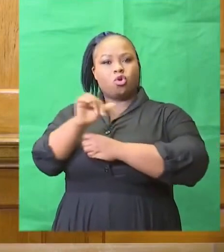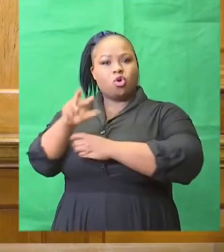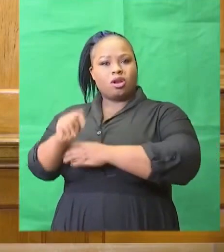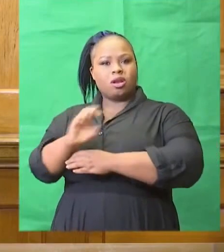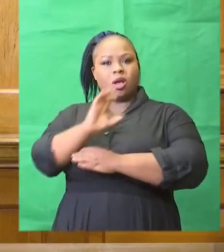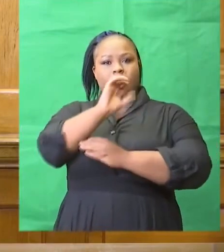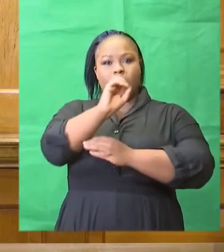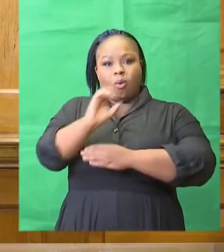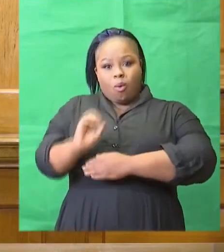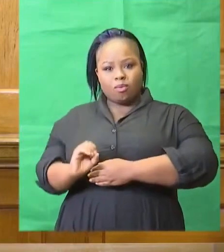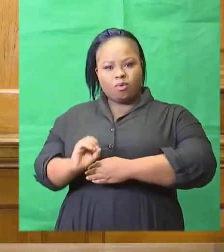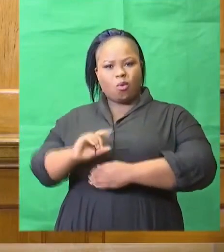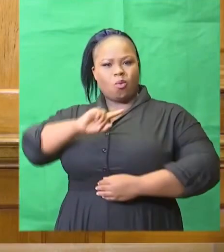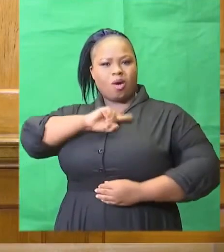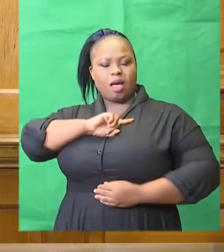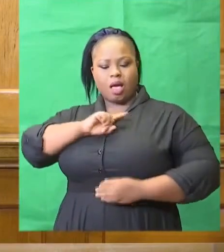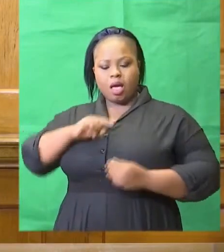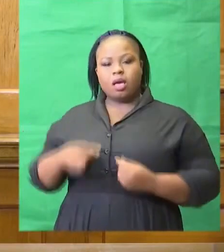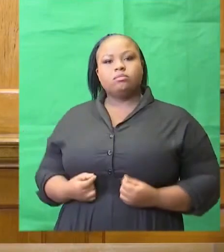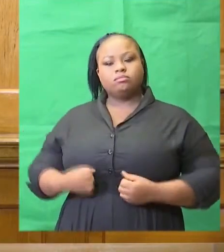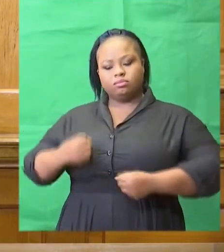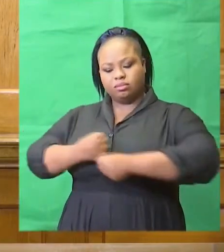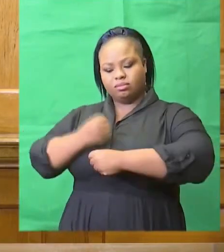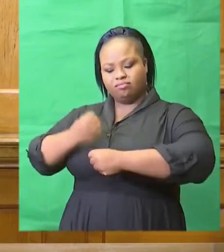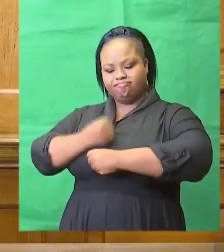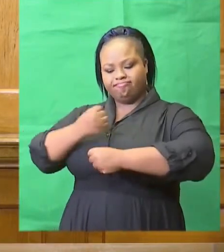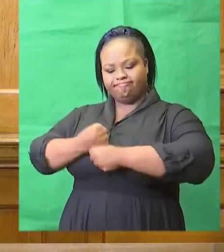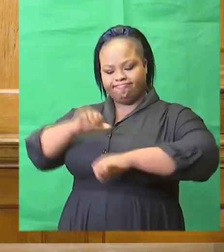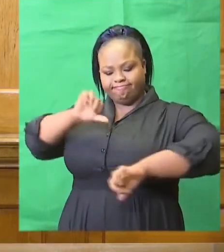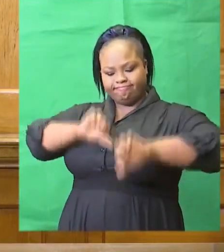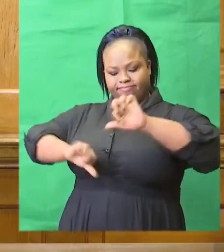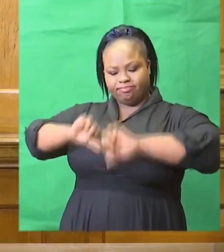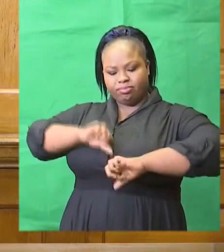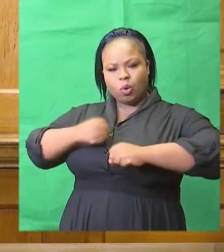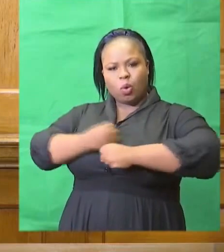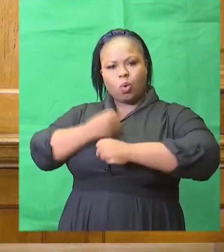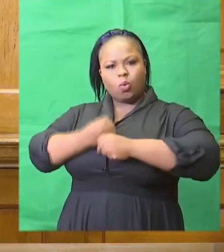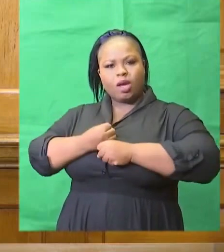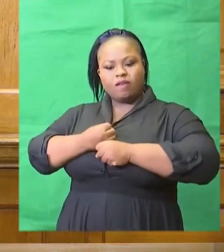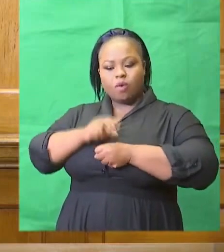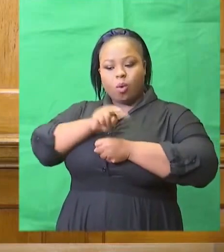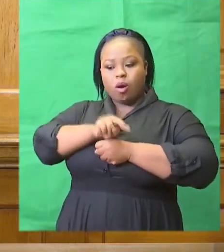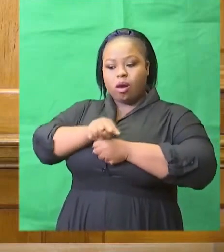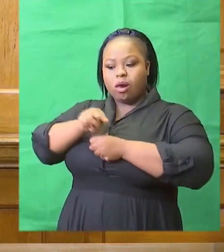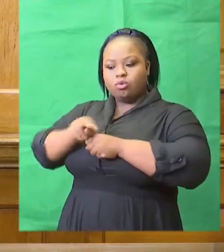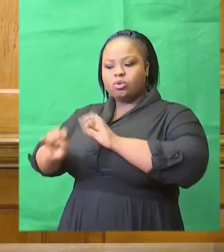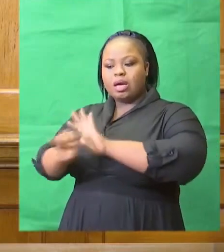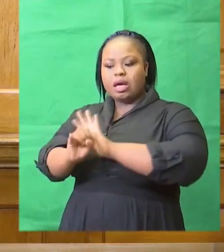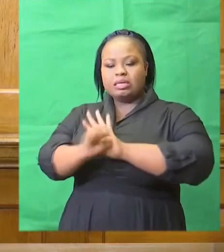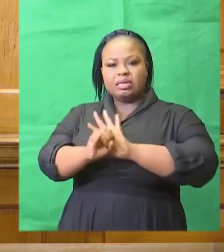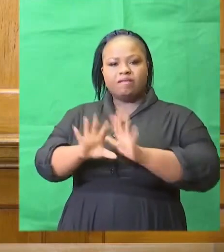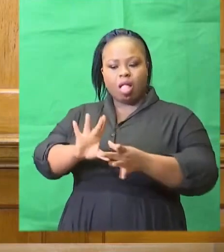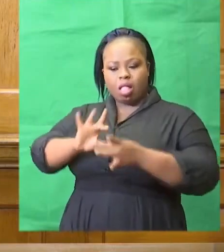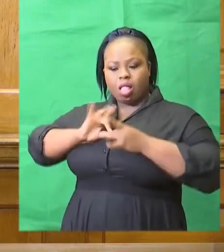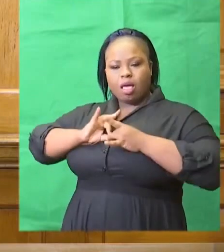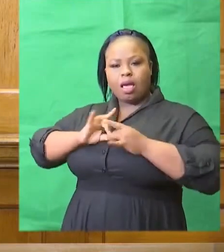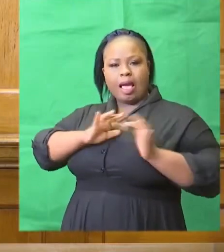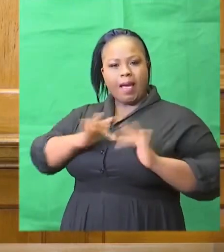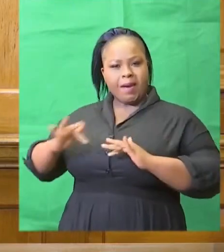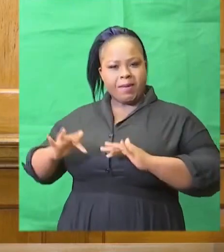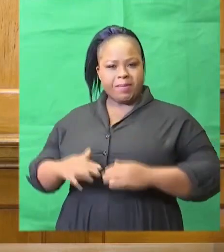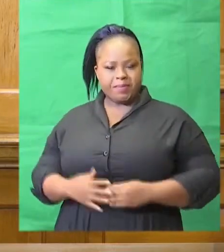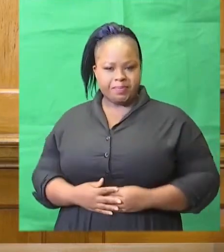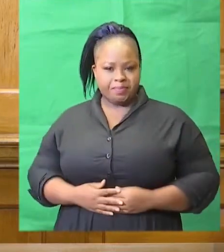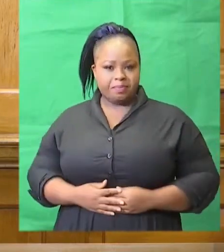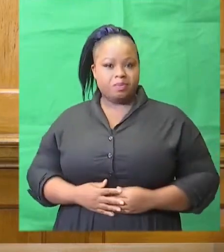result of the work our scientists have been doing on genome surveillance. Firstly,